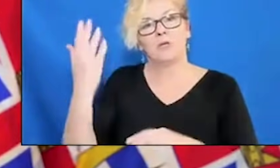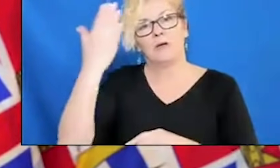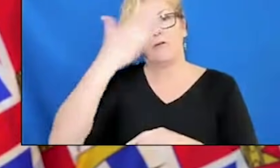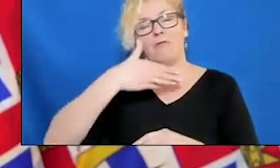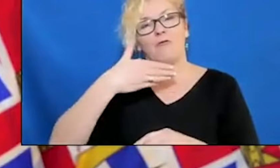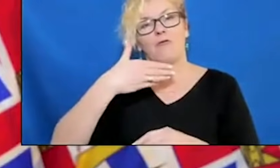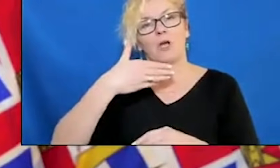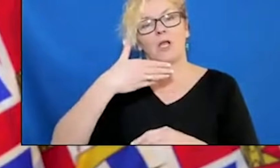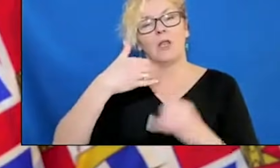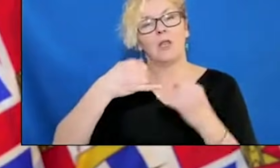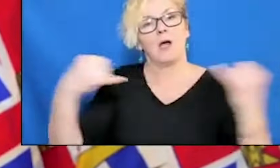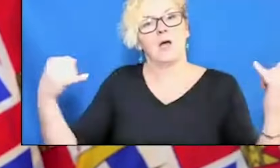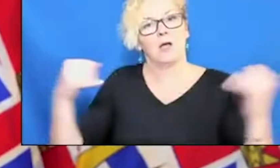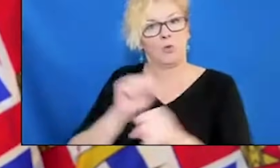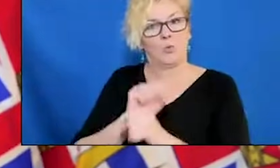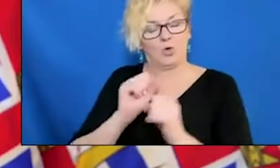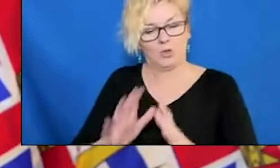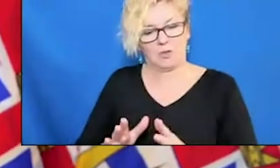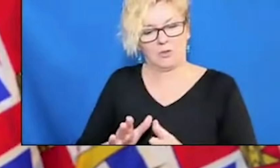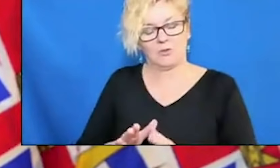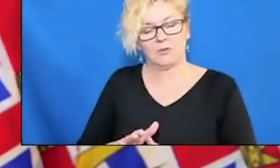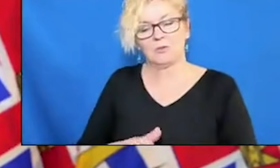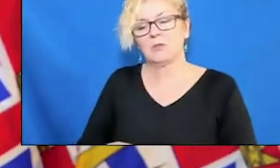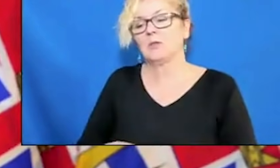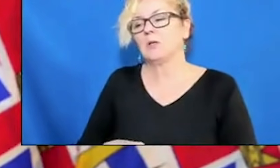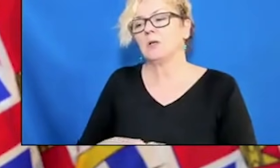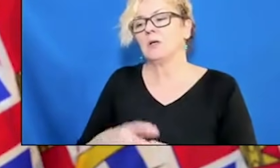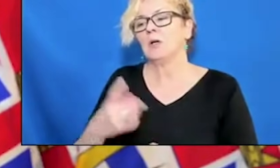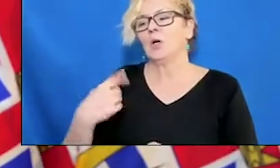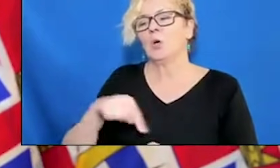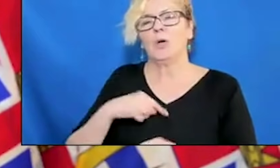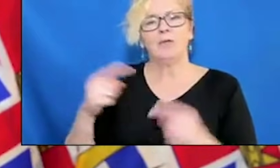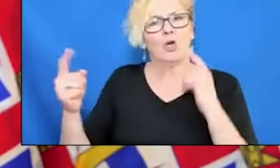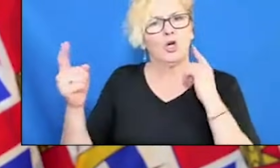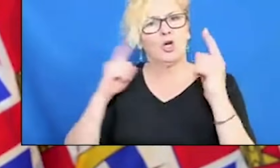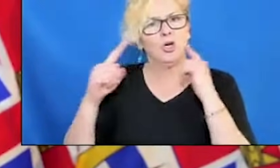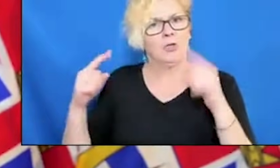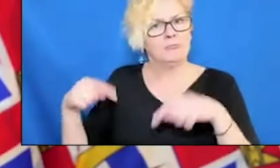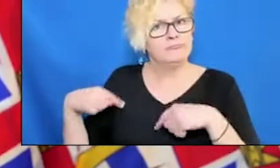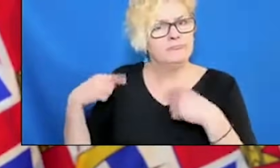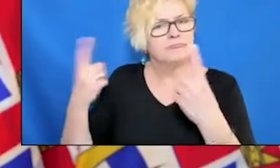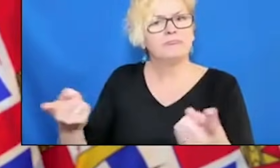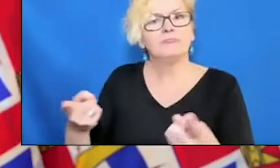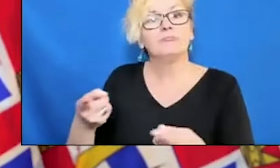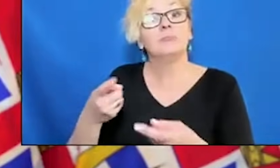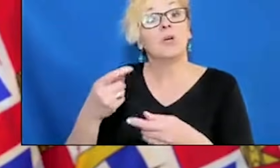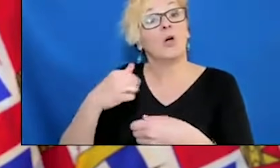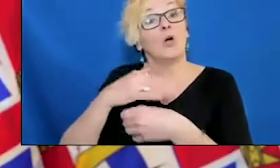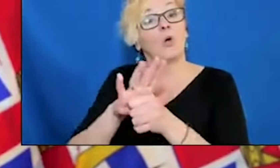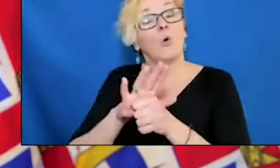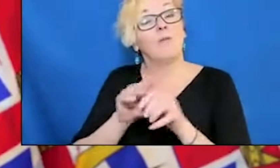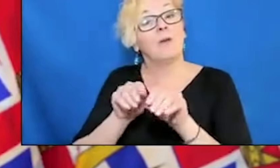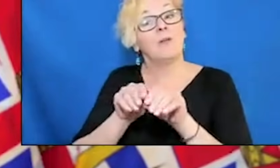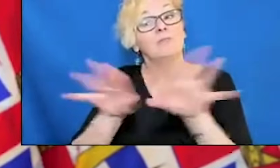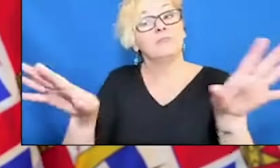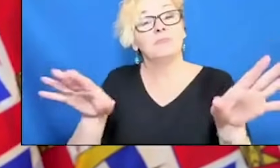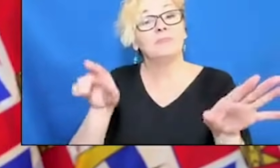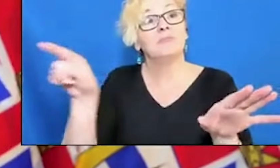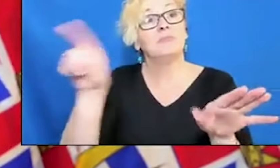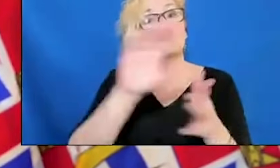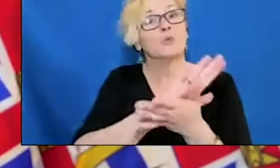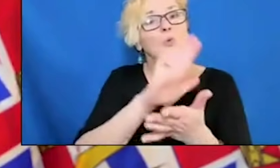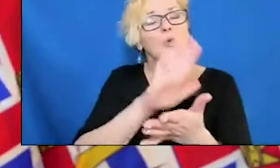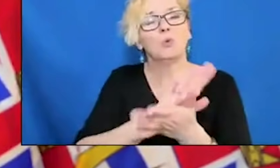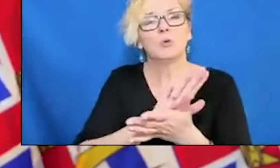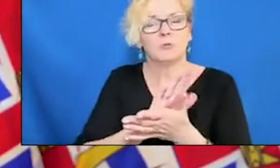workers. We've been told all along that transmission in schools has been low. So I'm just